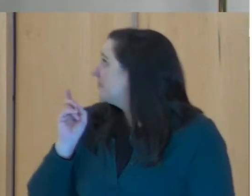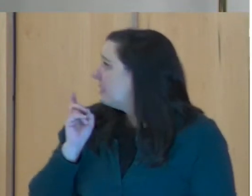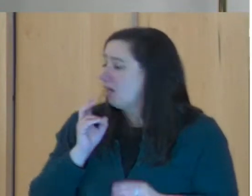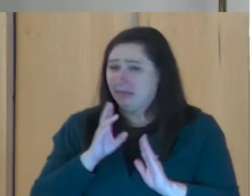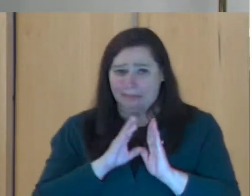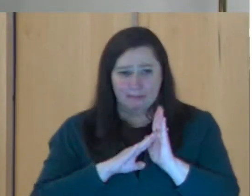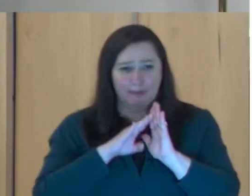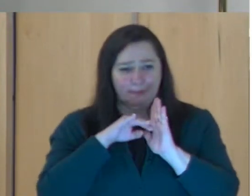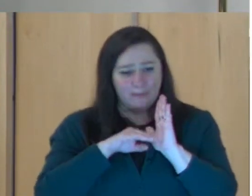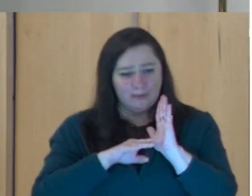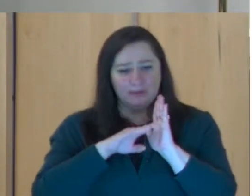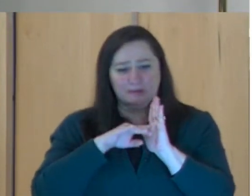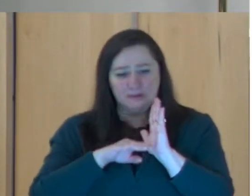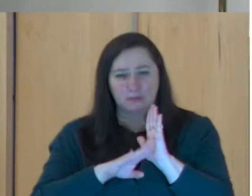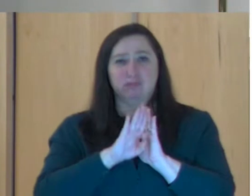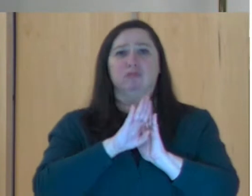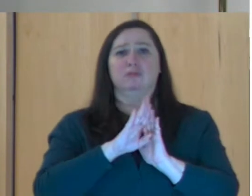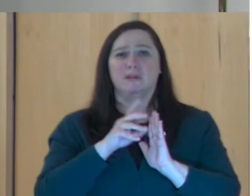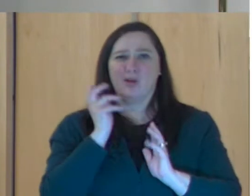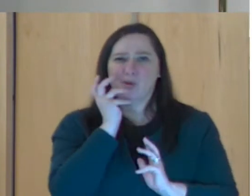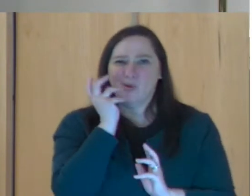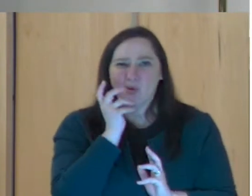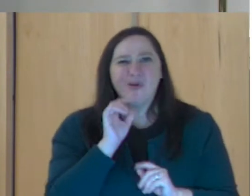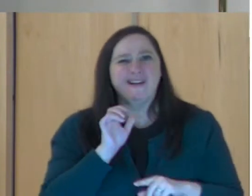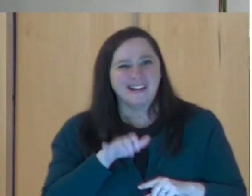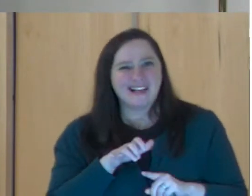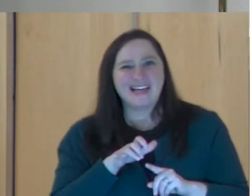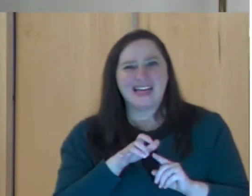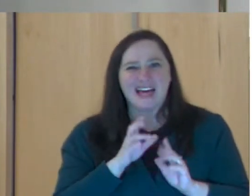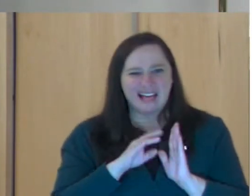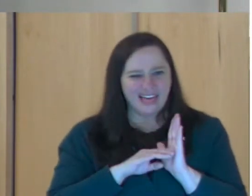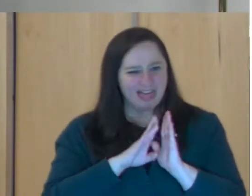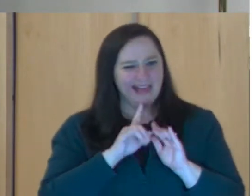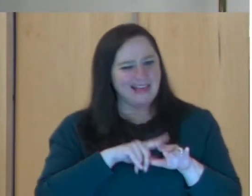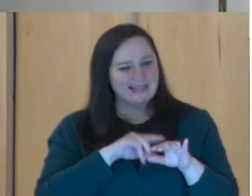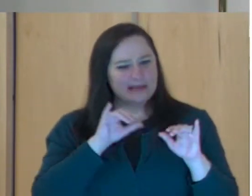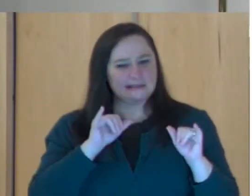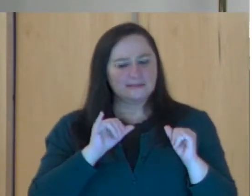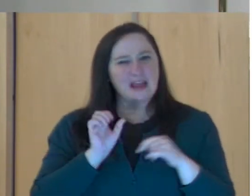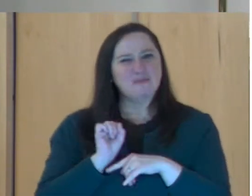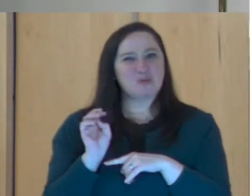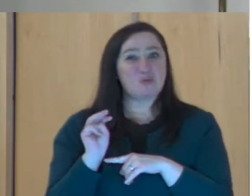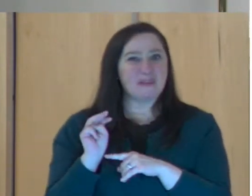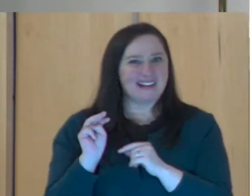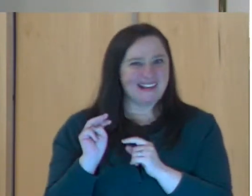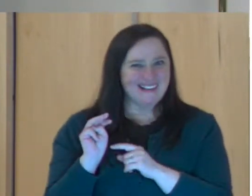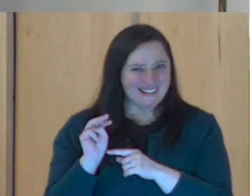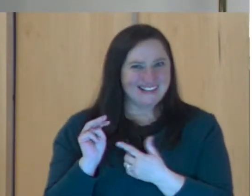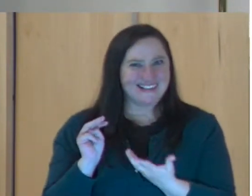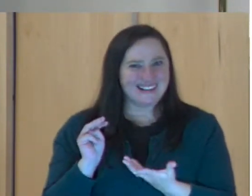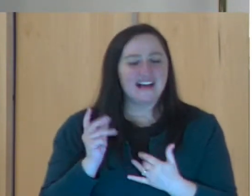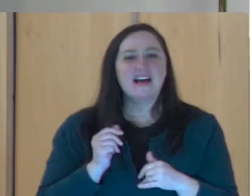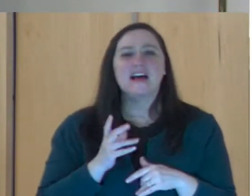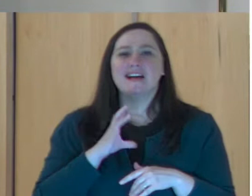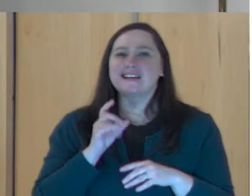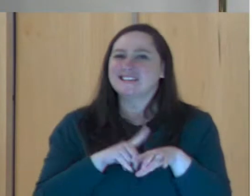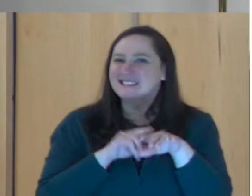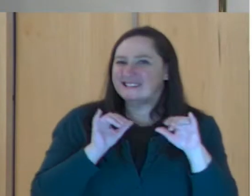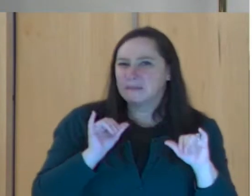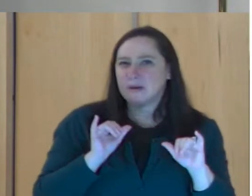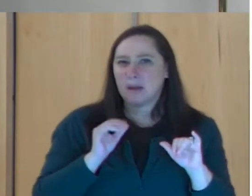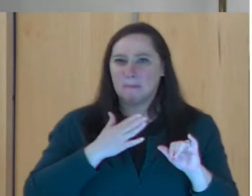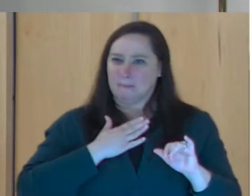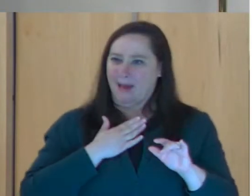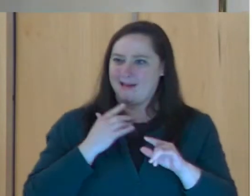me. It looks to me like that graph takes off just about the same time as social media. And just about the same time